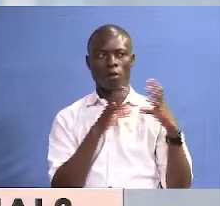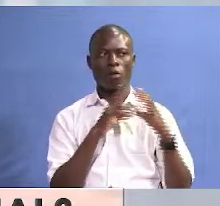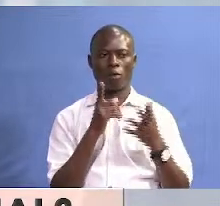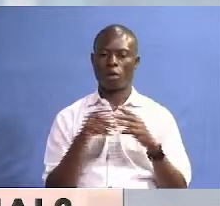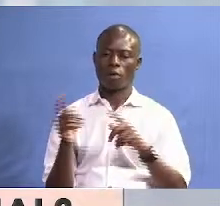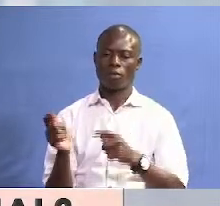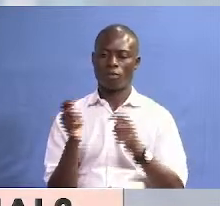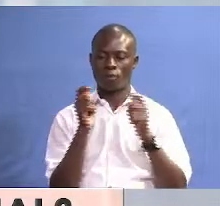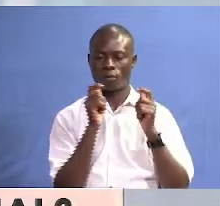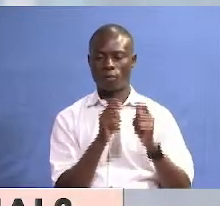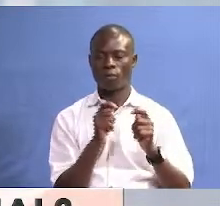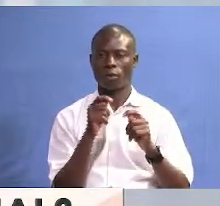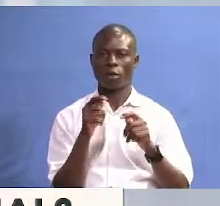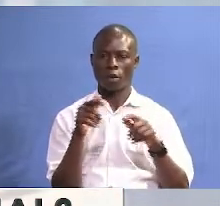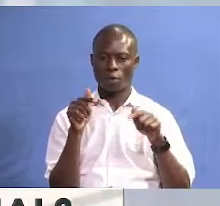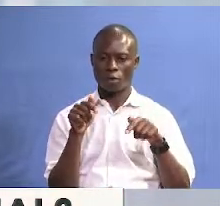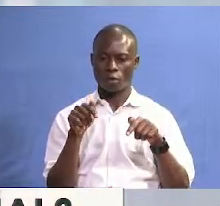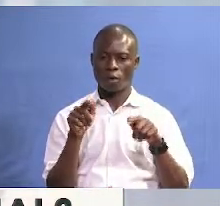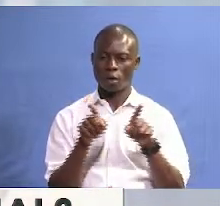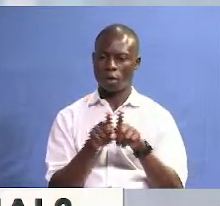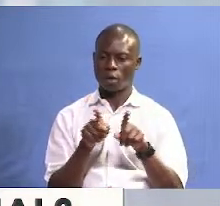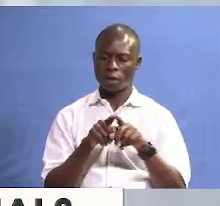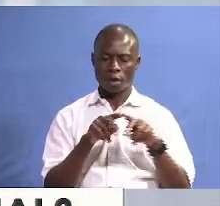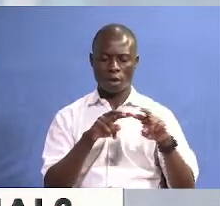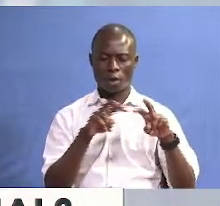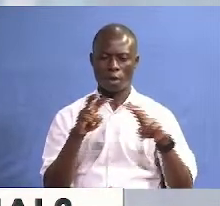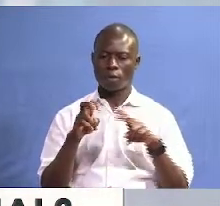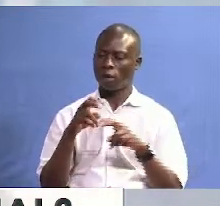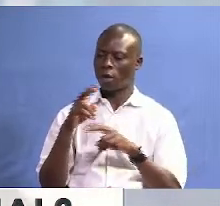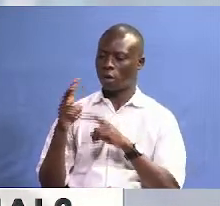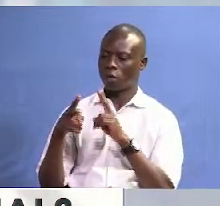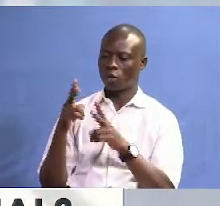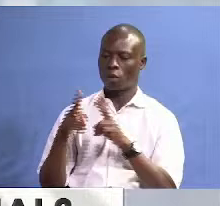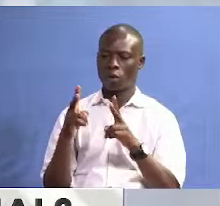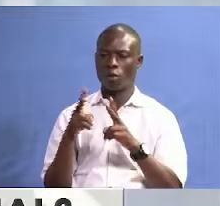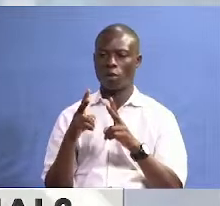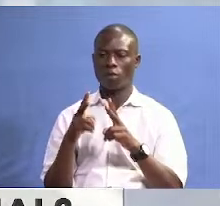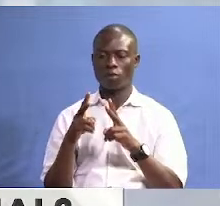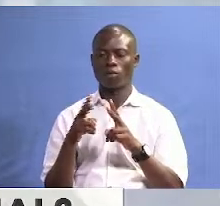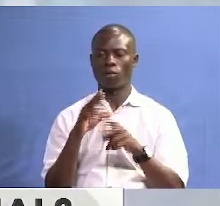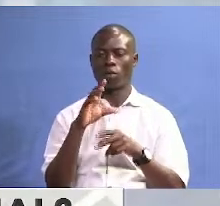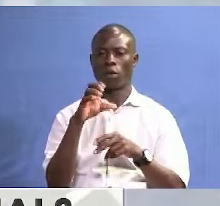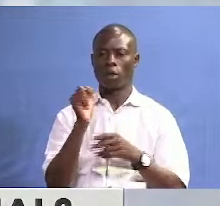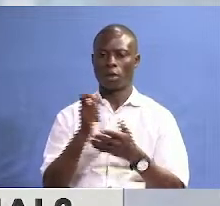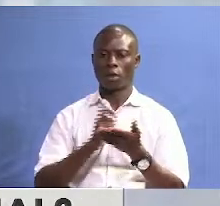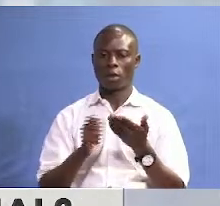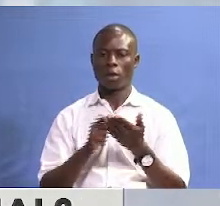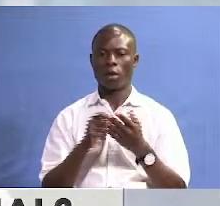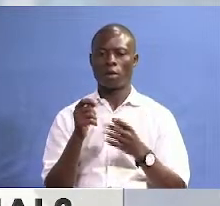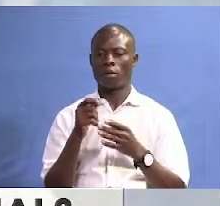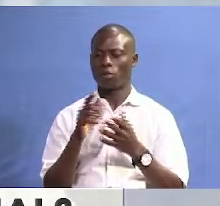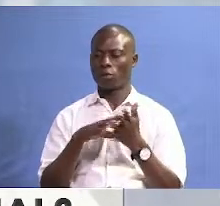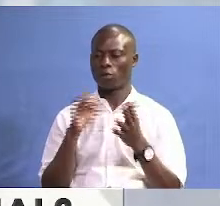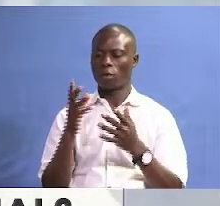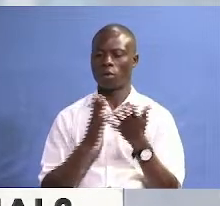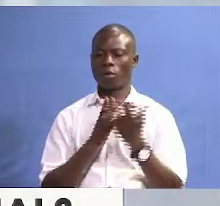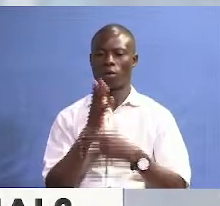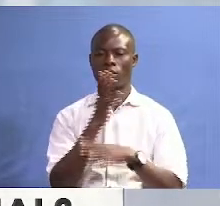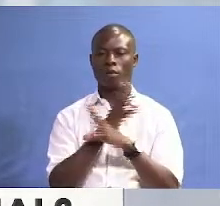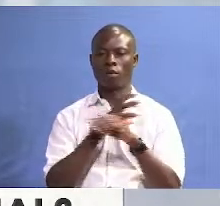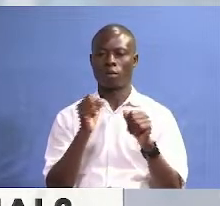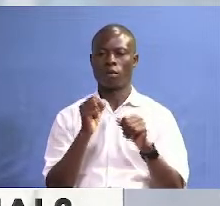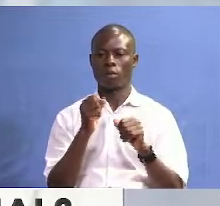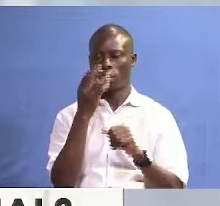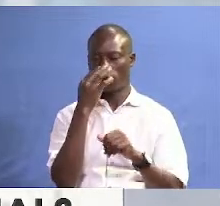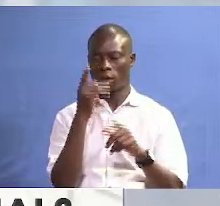transpired today, in regard of the sacking of 22 cabinet secretaries by President William Ruto, and now putting